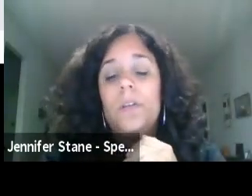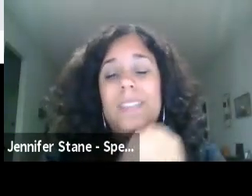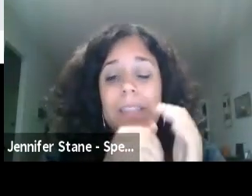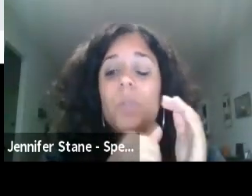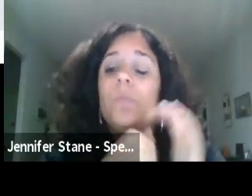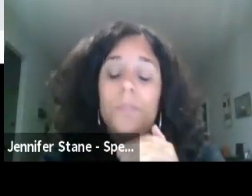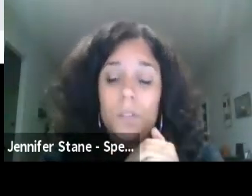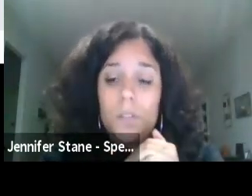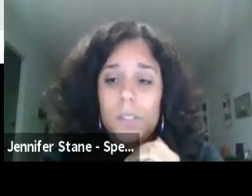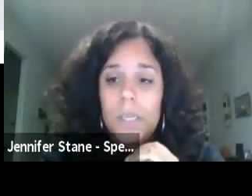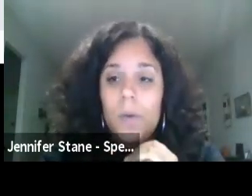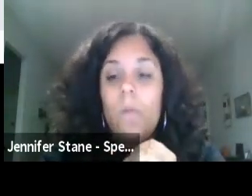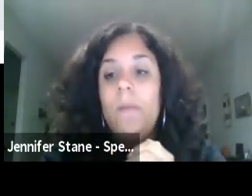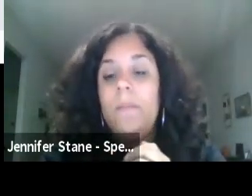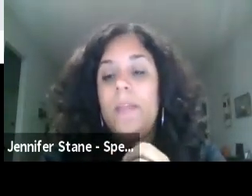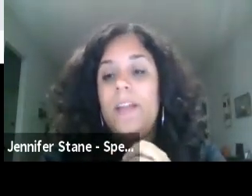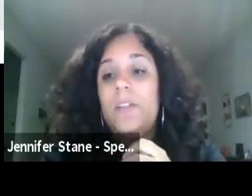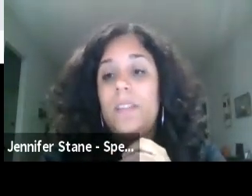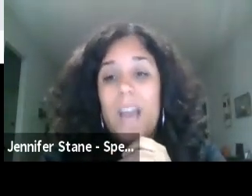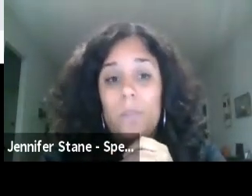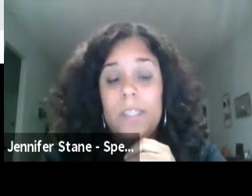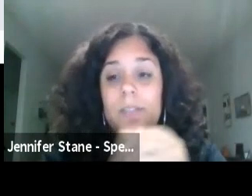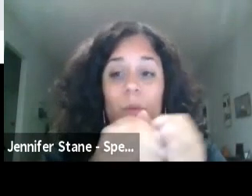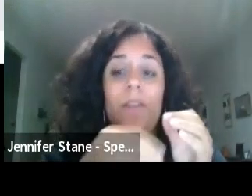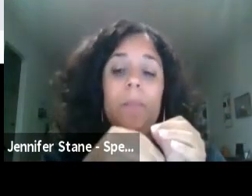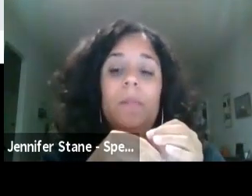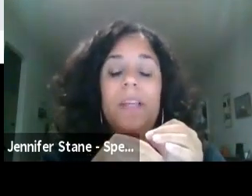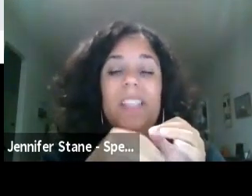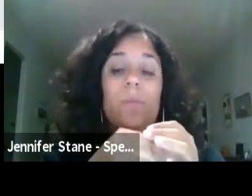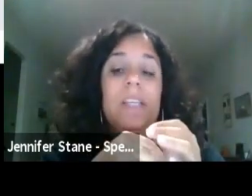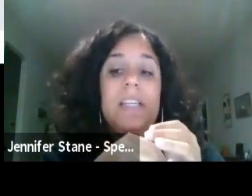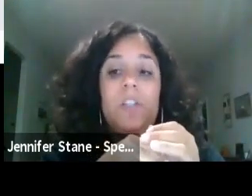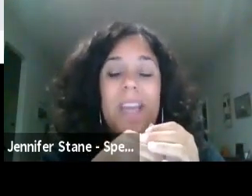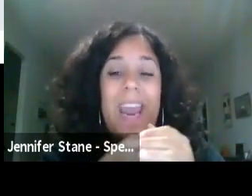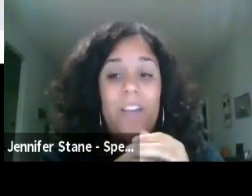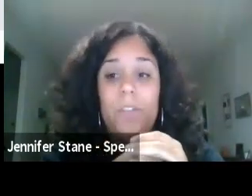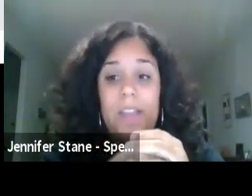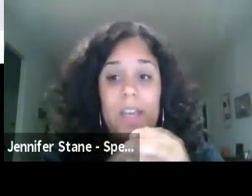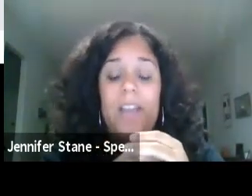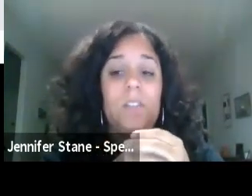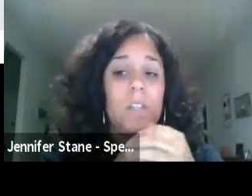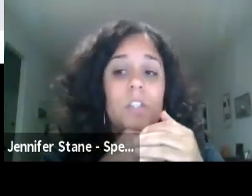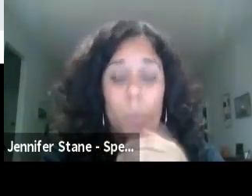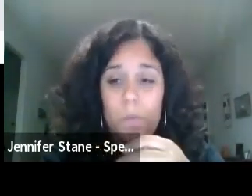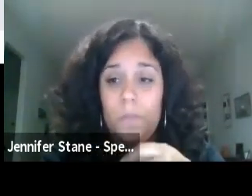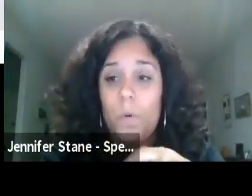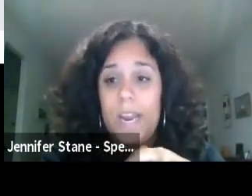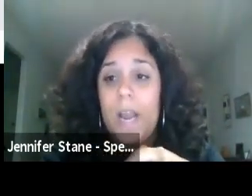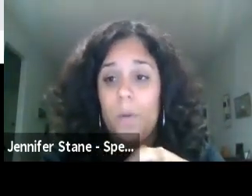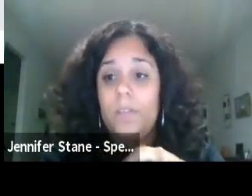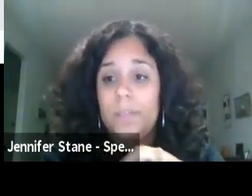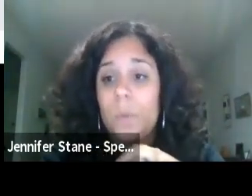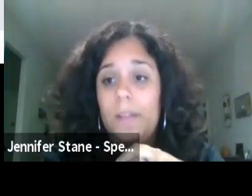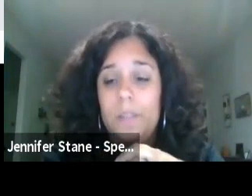dental referrals, what we mean by that is that really, whatever that problem is, it really needs to be handled in the next 24 to